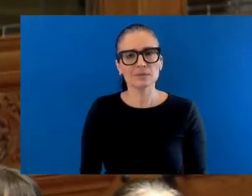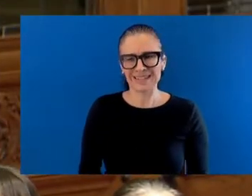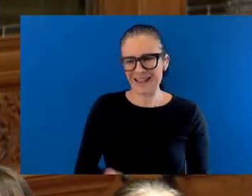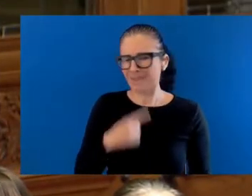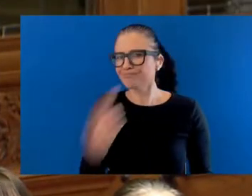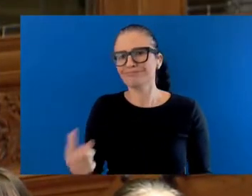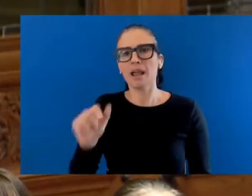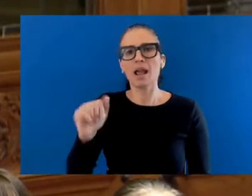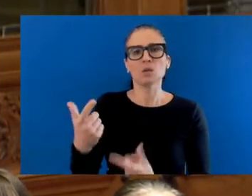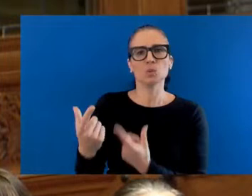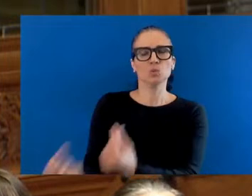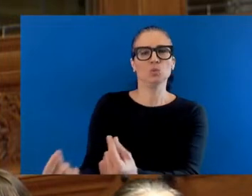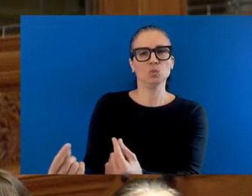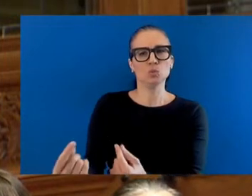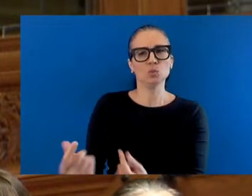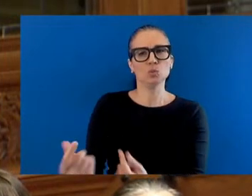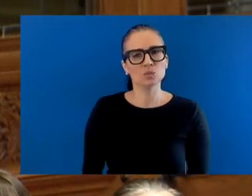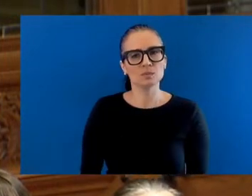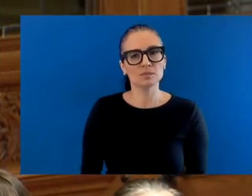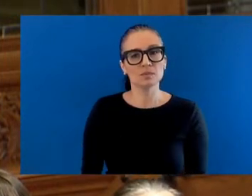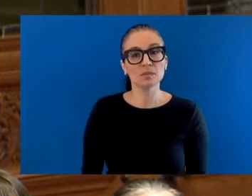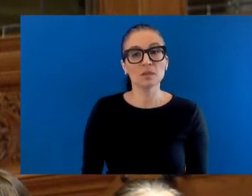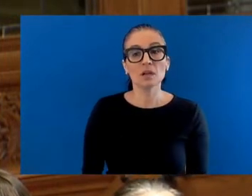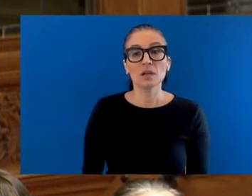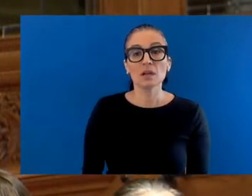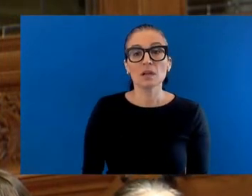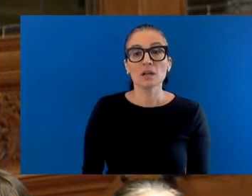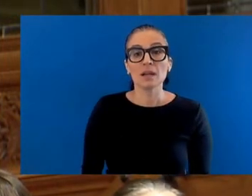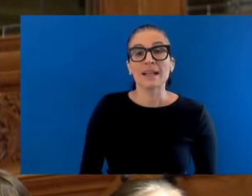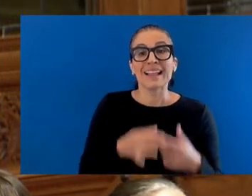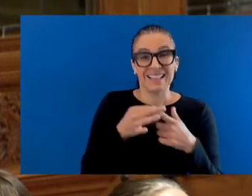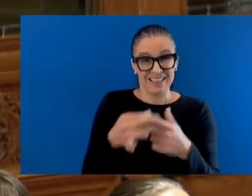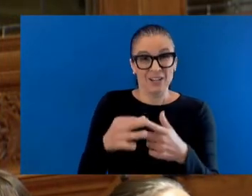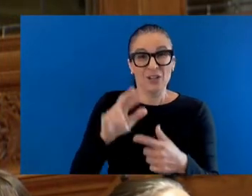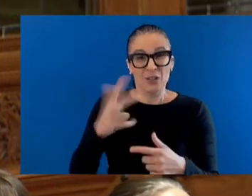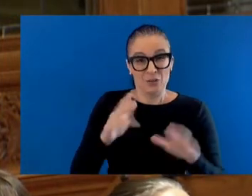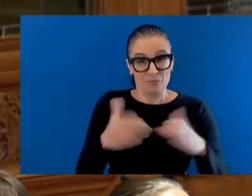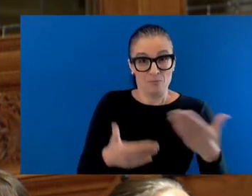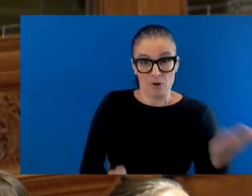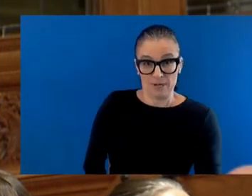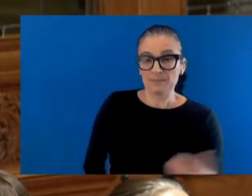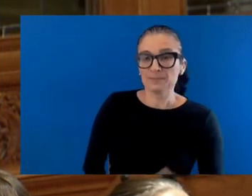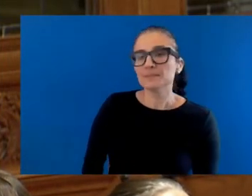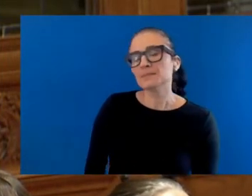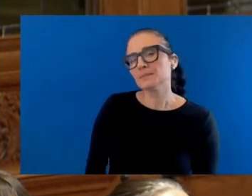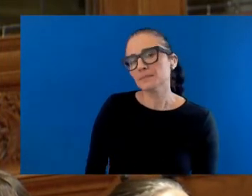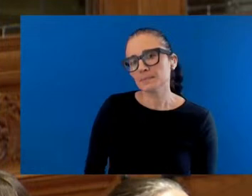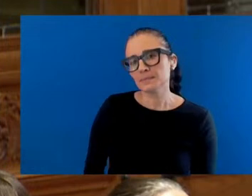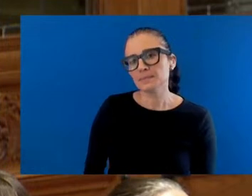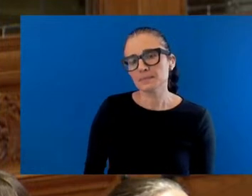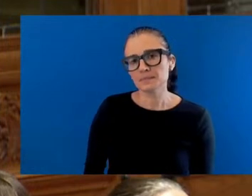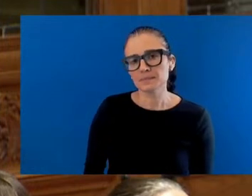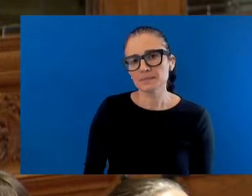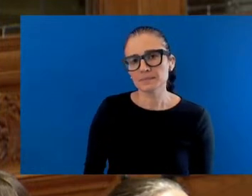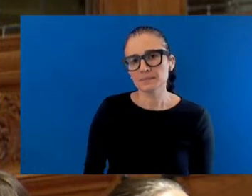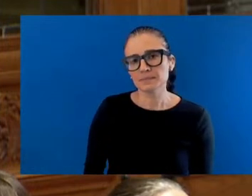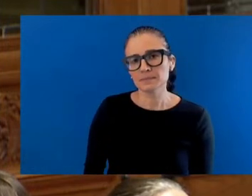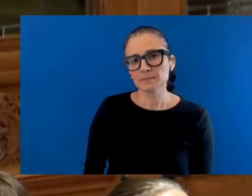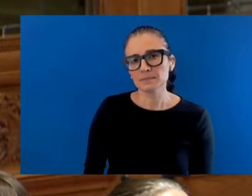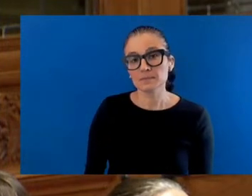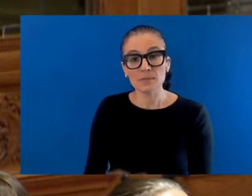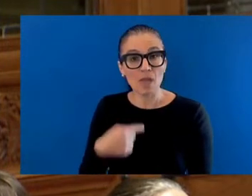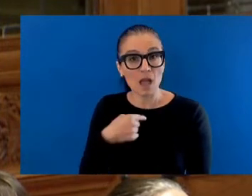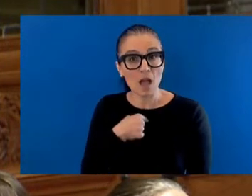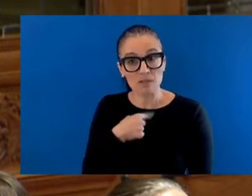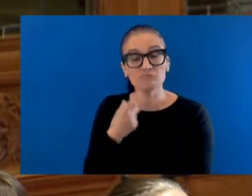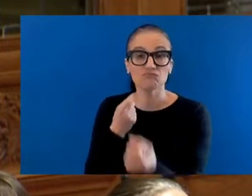it is really important that British Columbians can look at processes by which